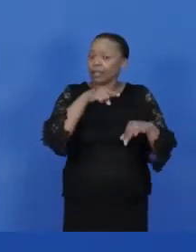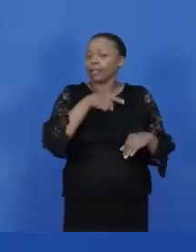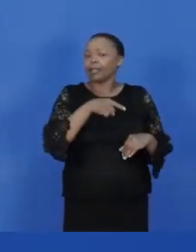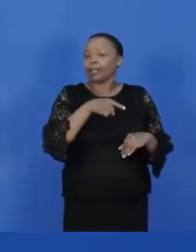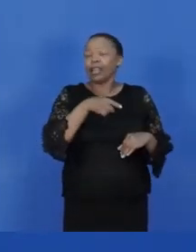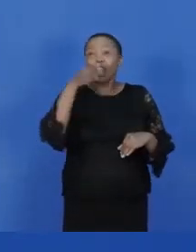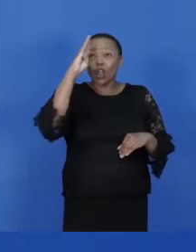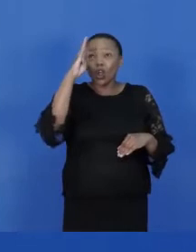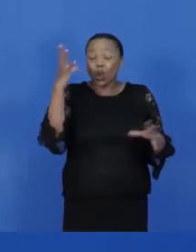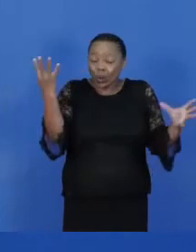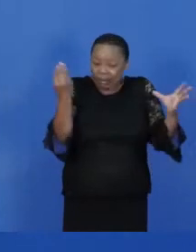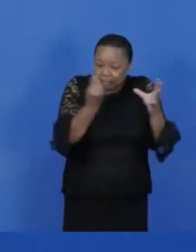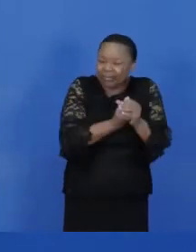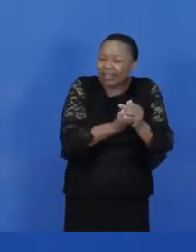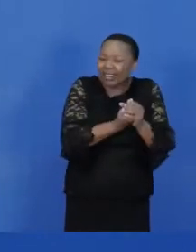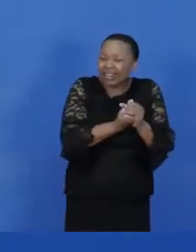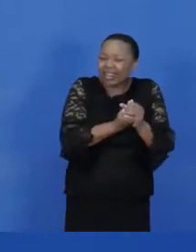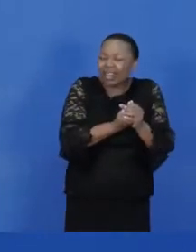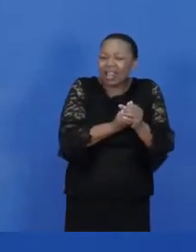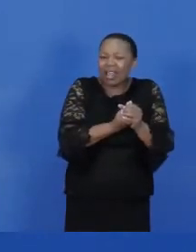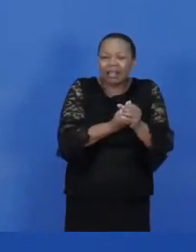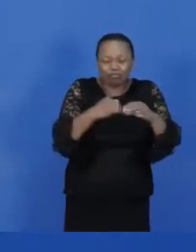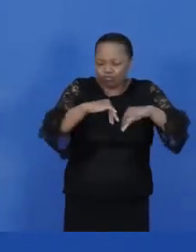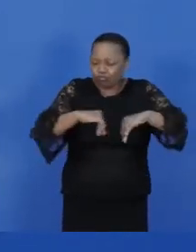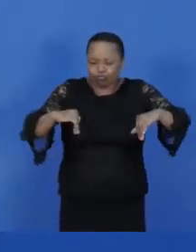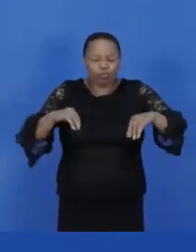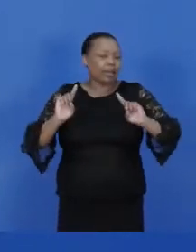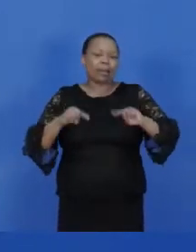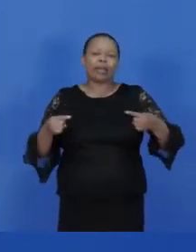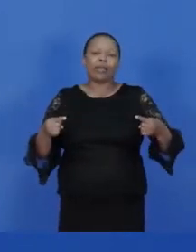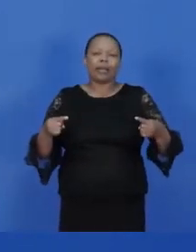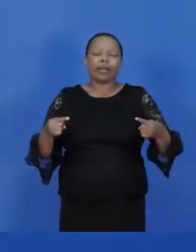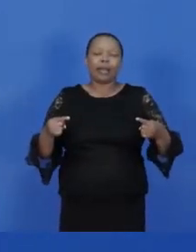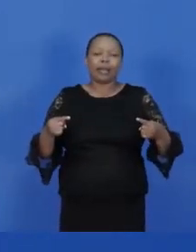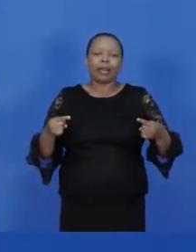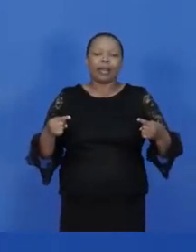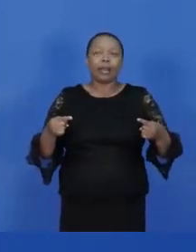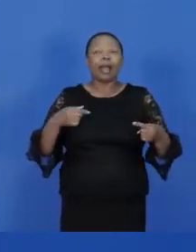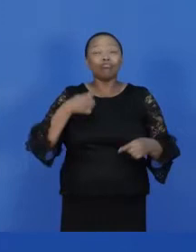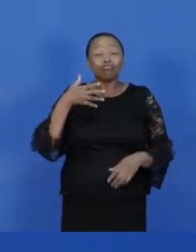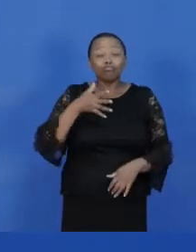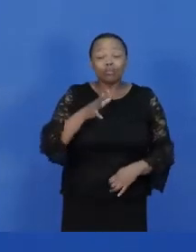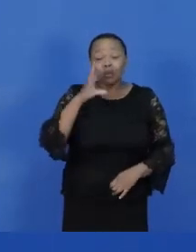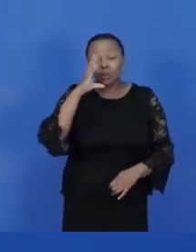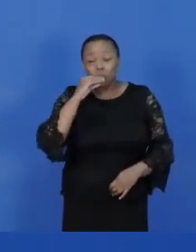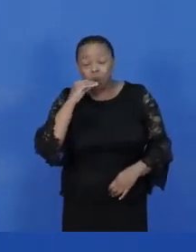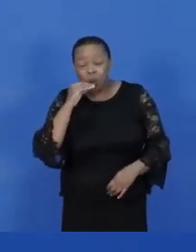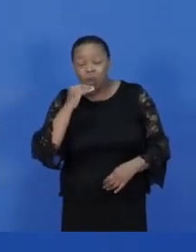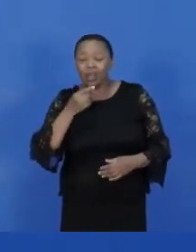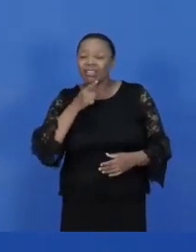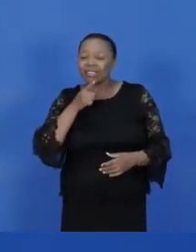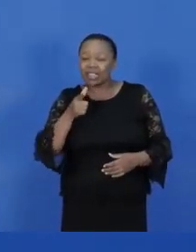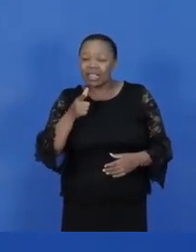put together, let nothing separate it. It should not be issues that separate it. It should not be circumstances that separate. So I want to talk to